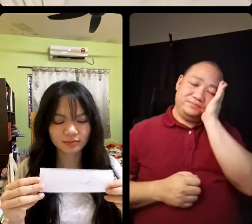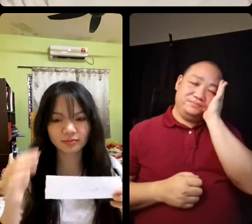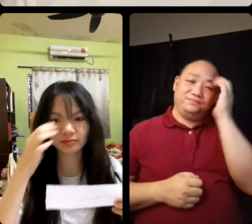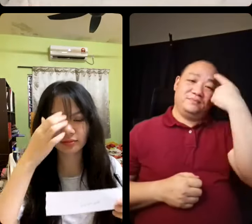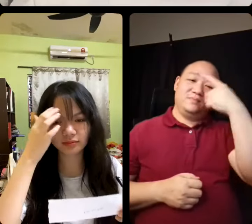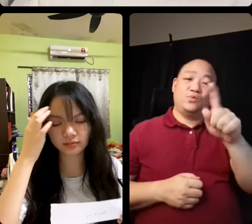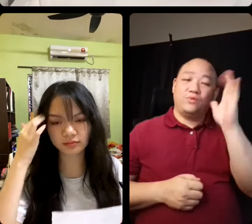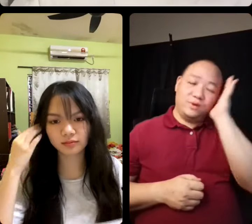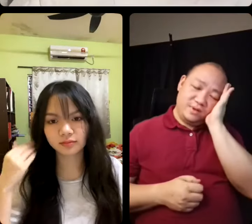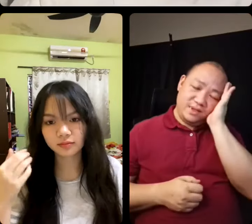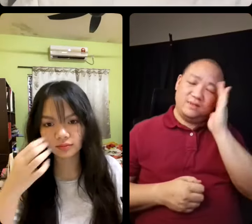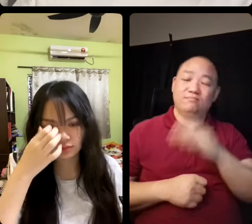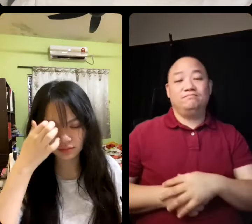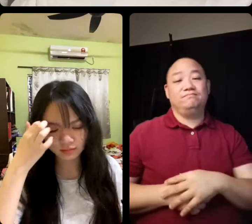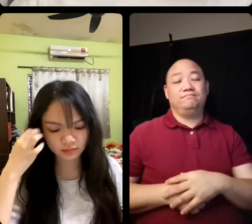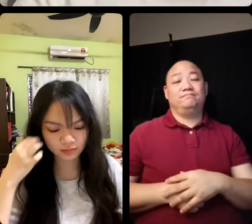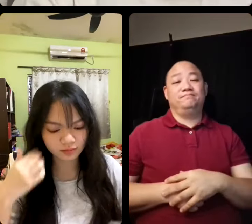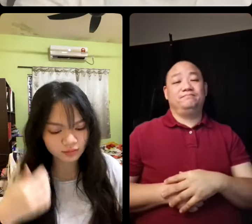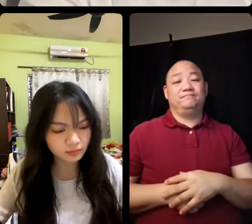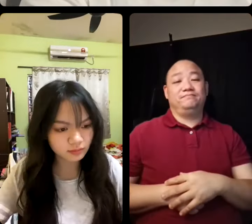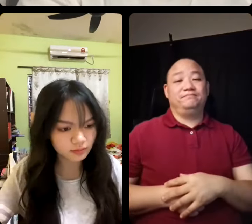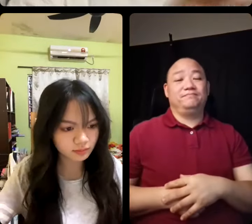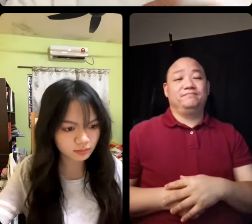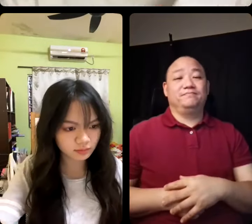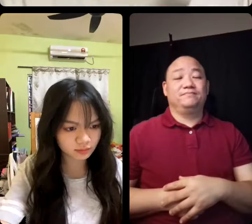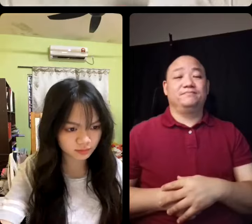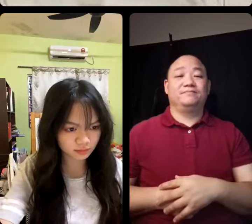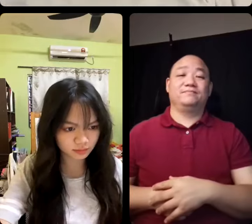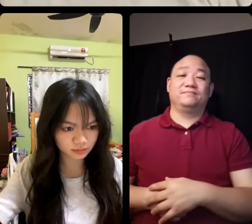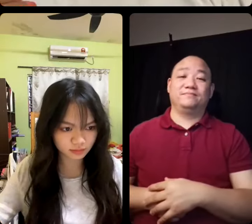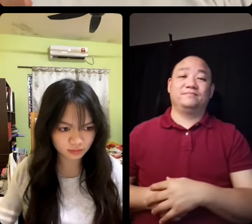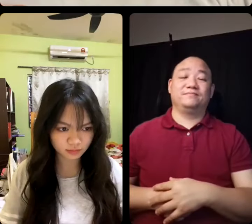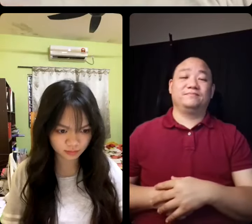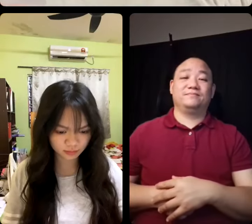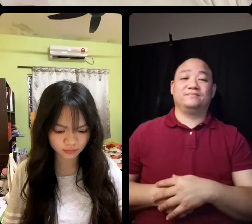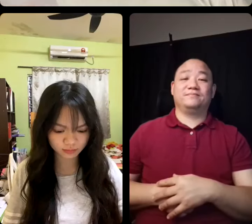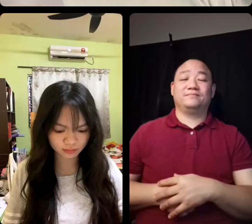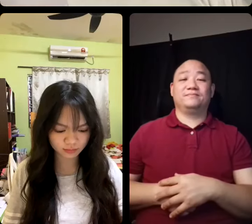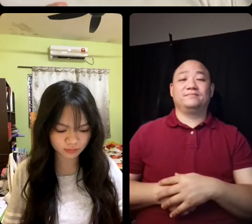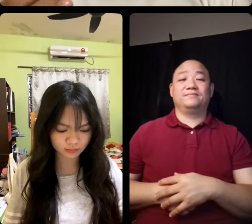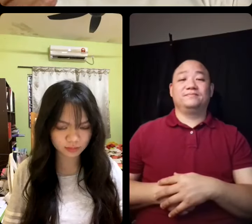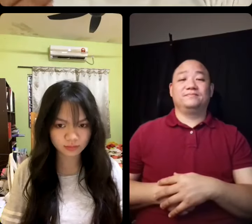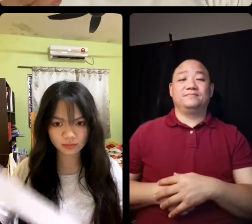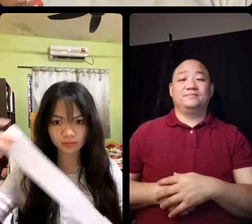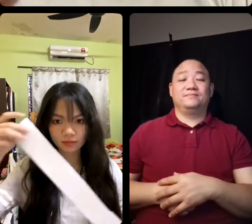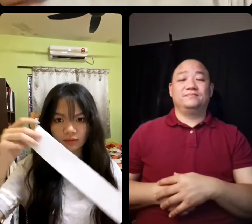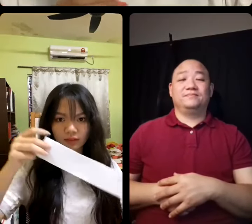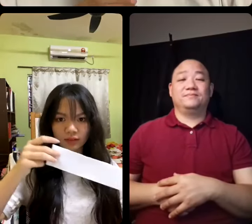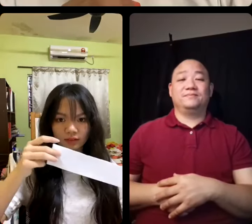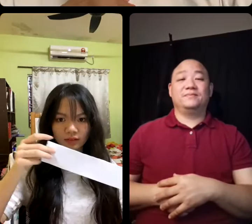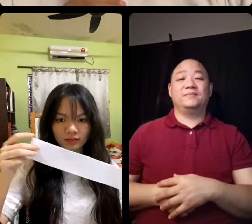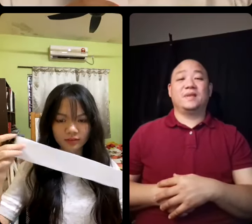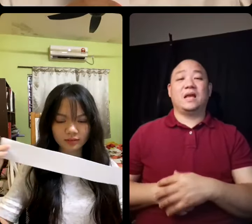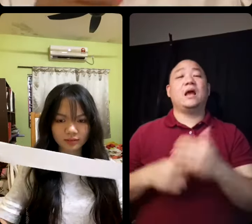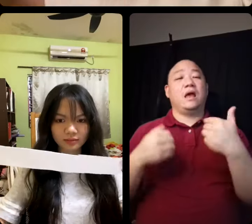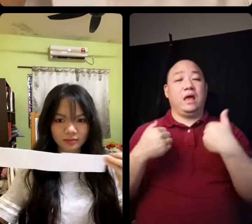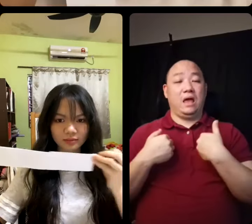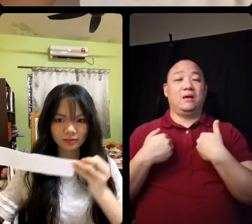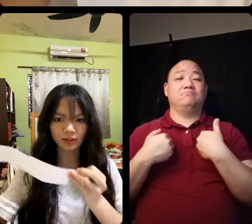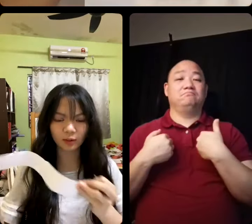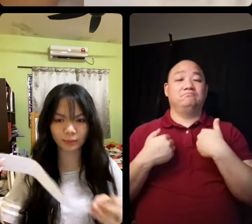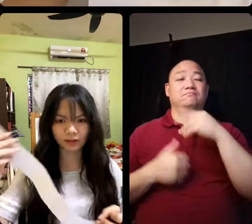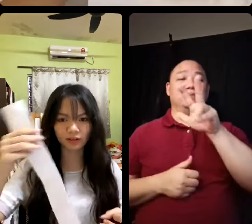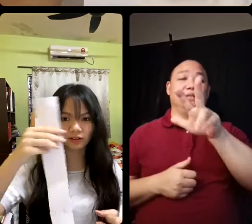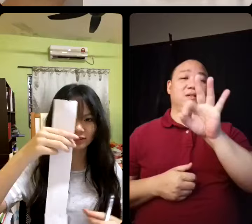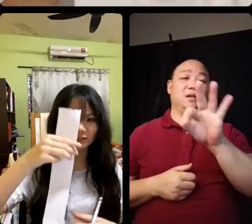Okay. So yes, this is the first one. And right now we still left on a 39 years over here